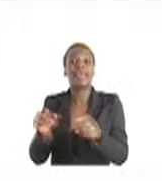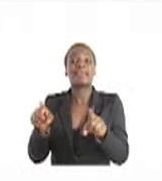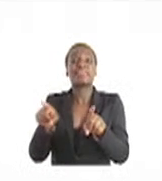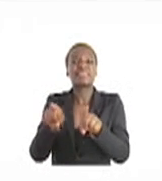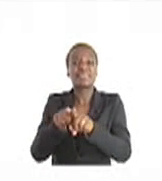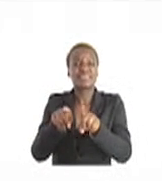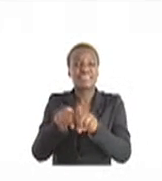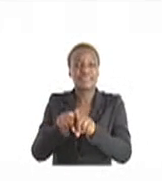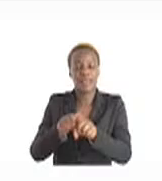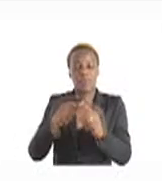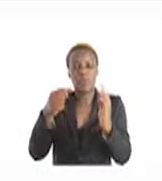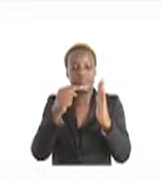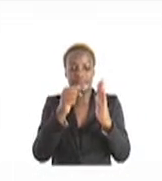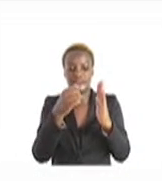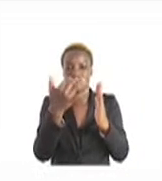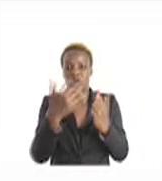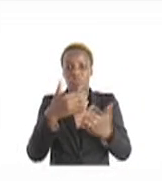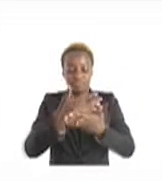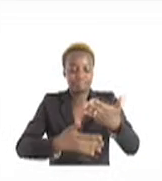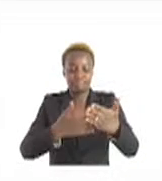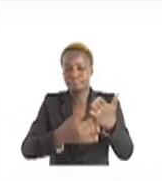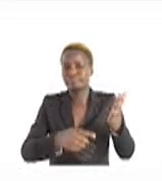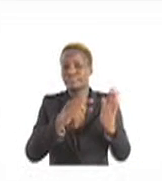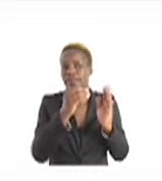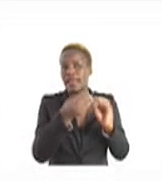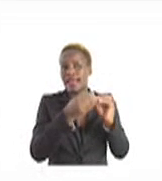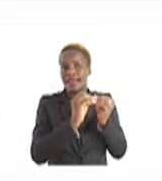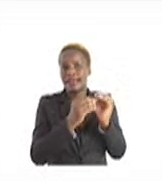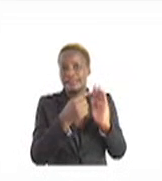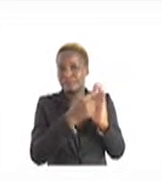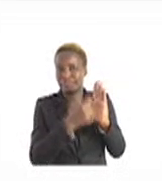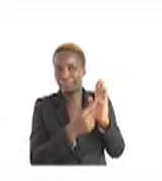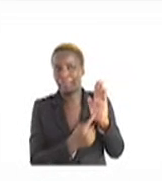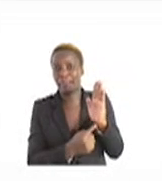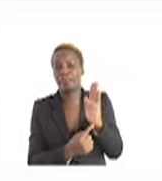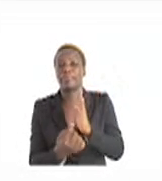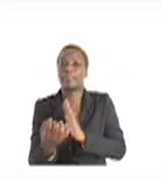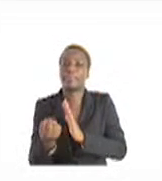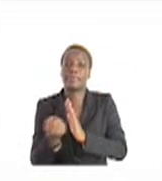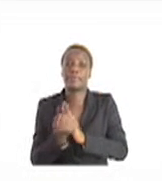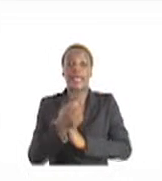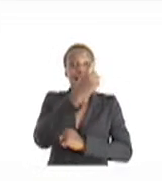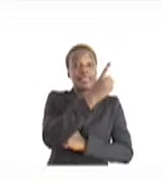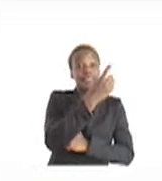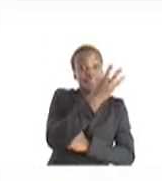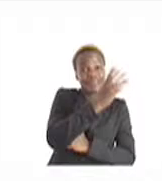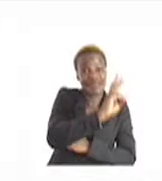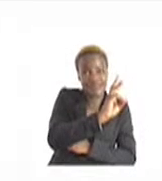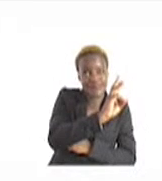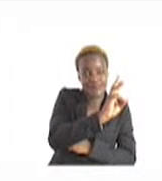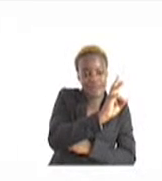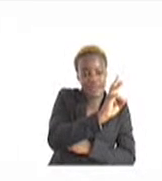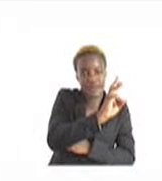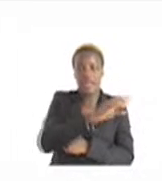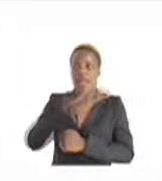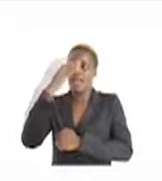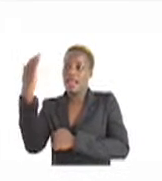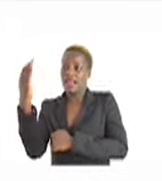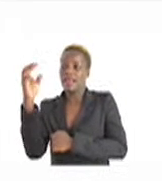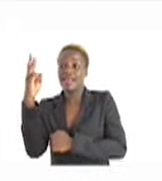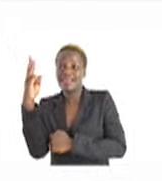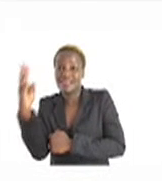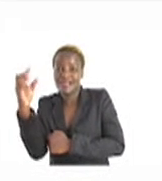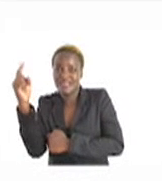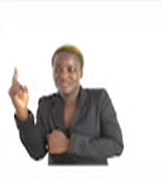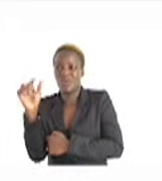on the numbers here as well. Let's quickly do the first activity. 16 and 31. Look at